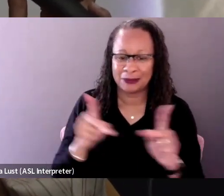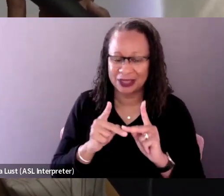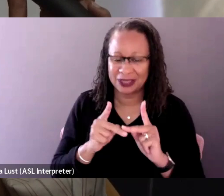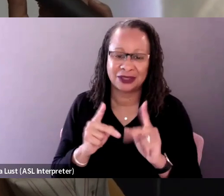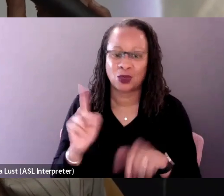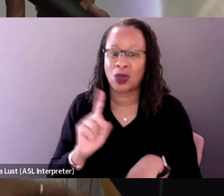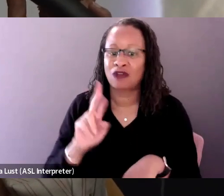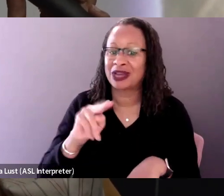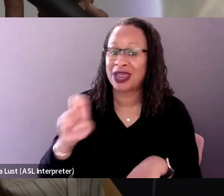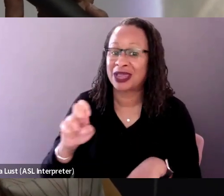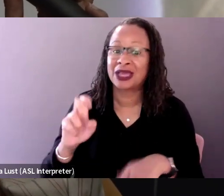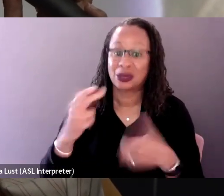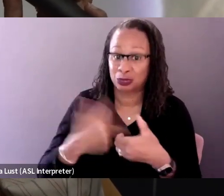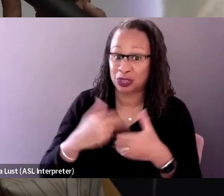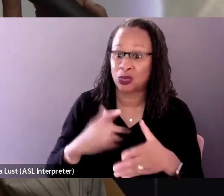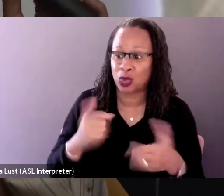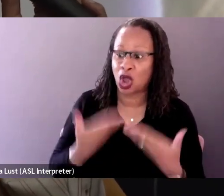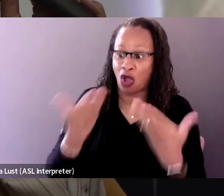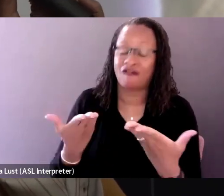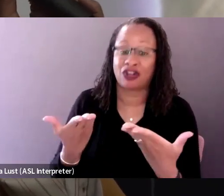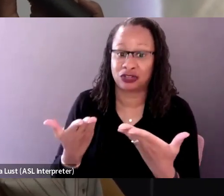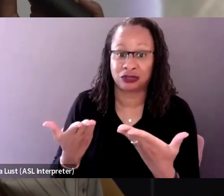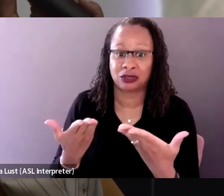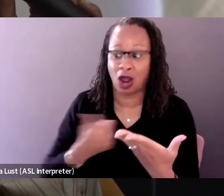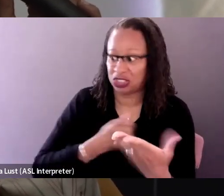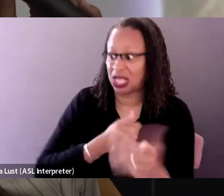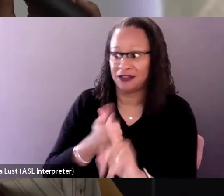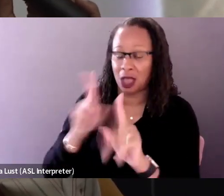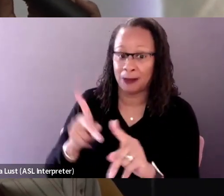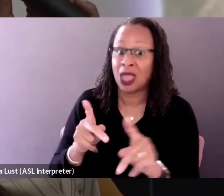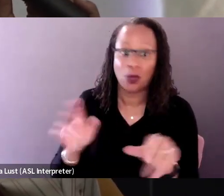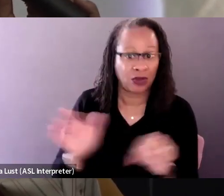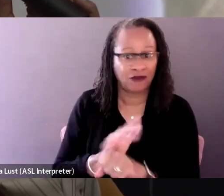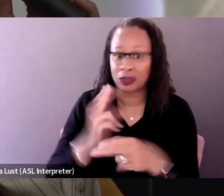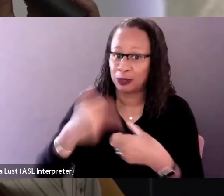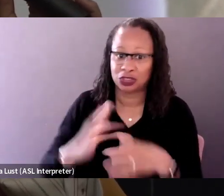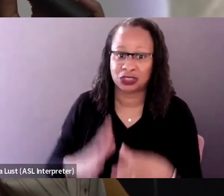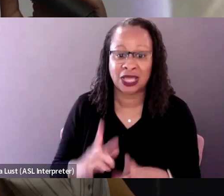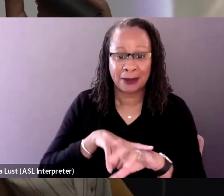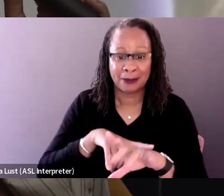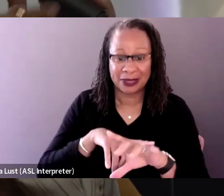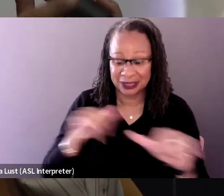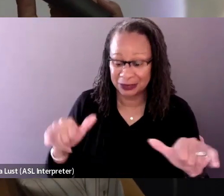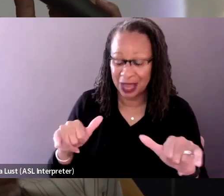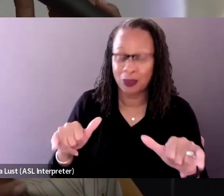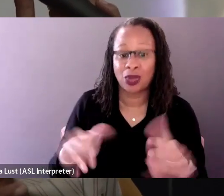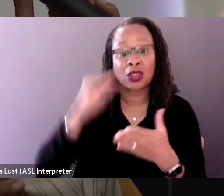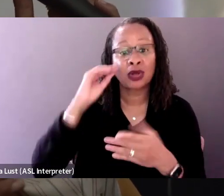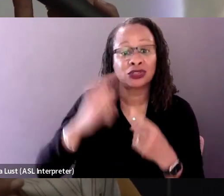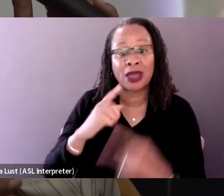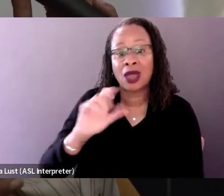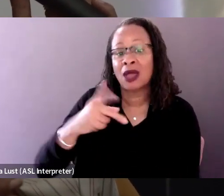ourselves up, right? And we fully opted into that. But at the same time that we've learned about parasocial relationships, we're enabling